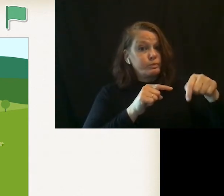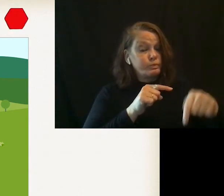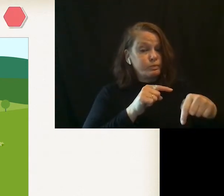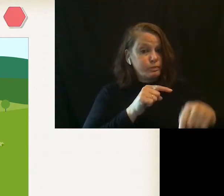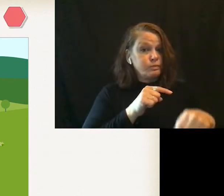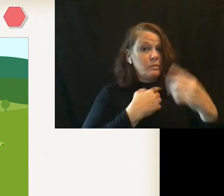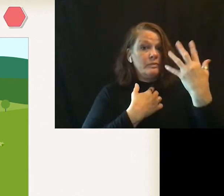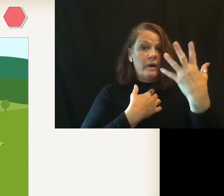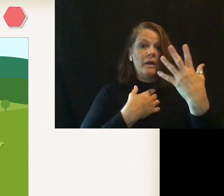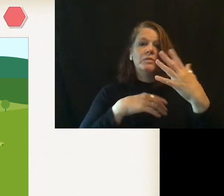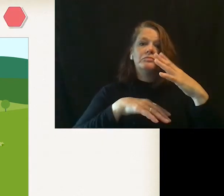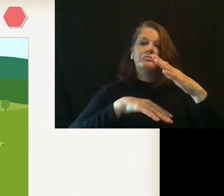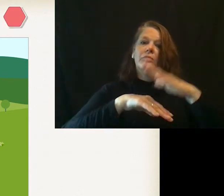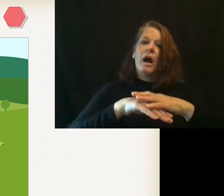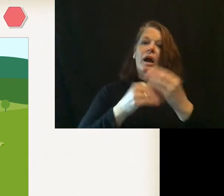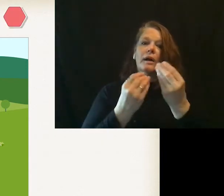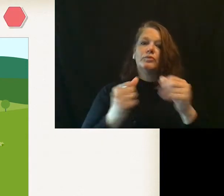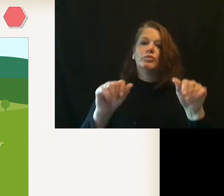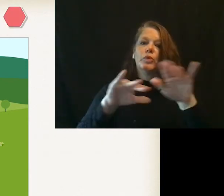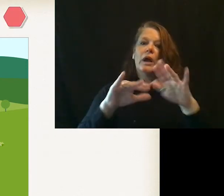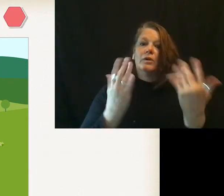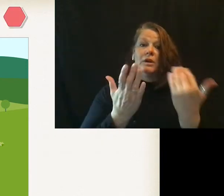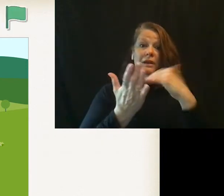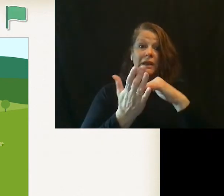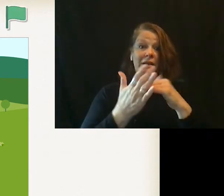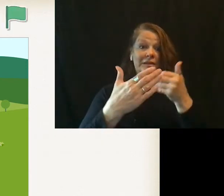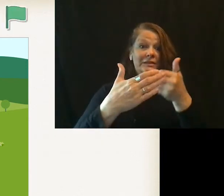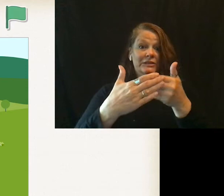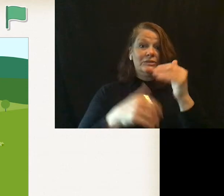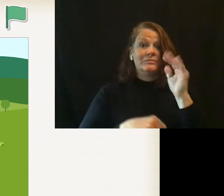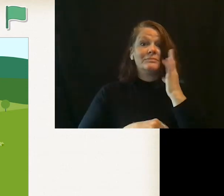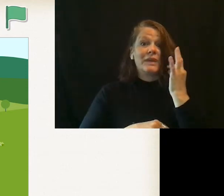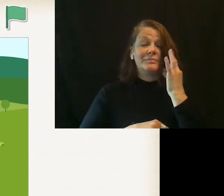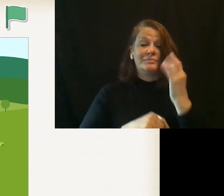Let's have that move 5 down too, so that it's back on the ground when it lands.